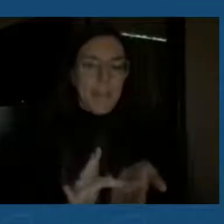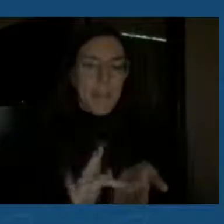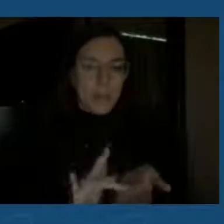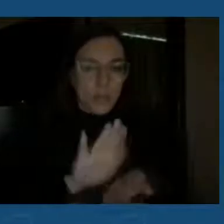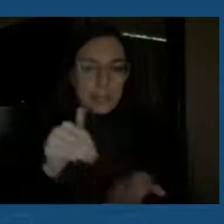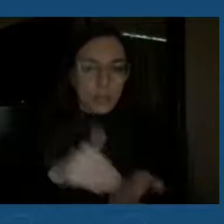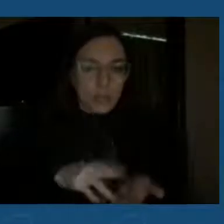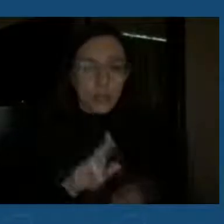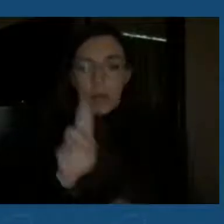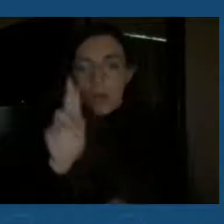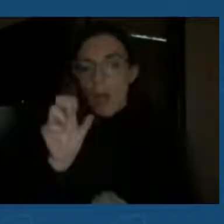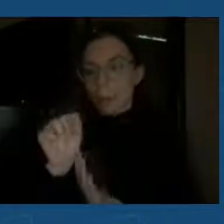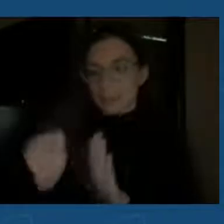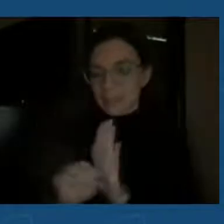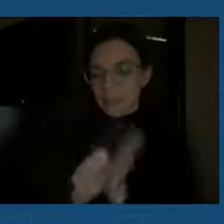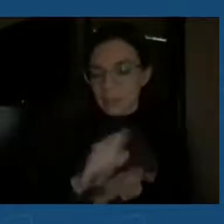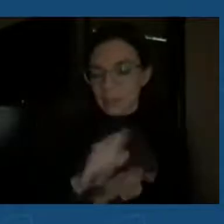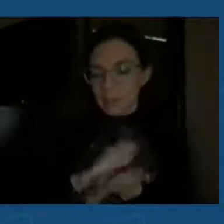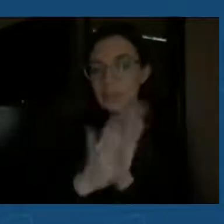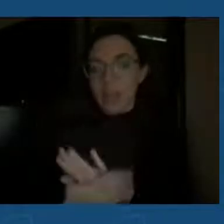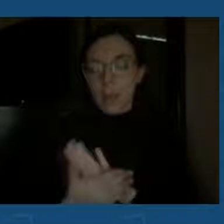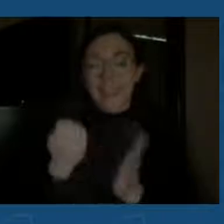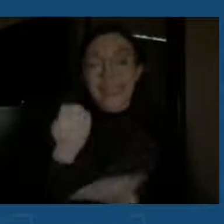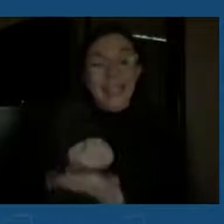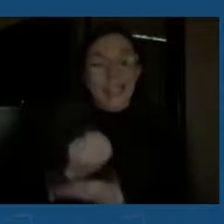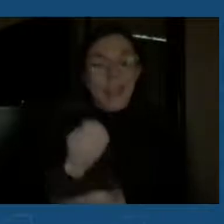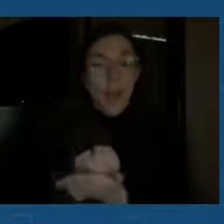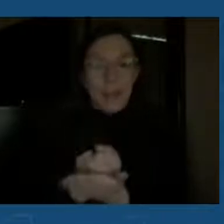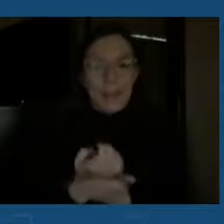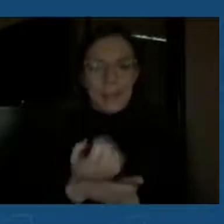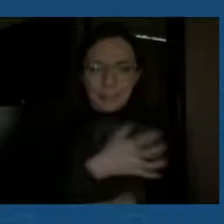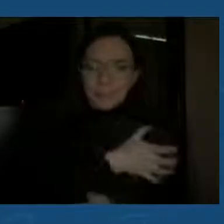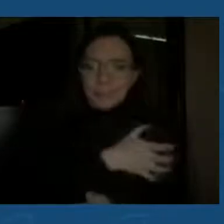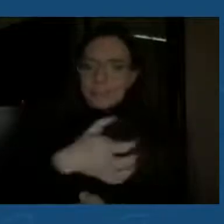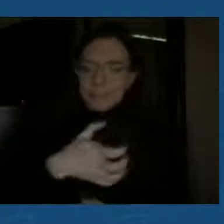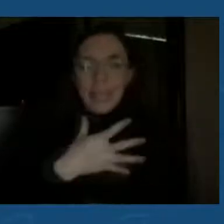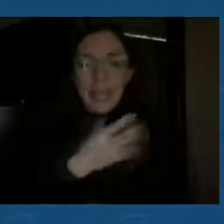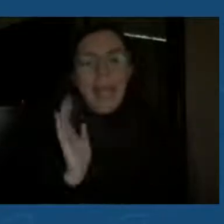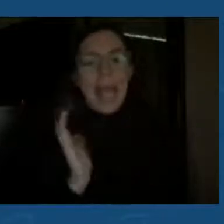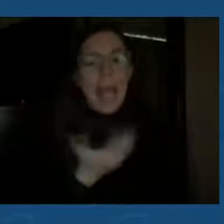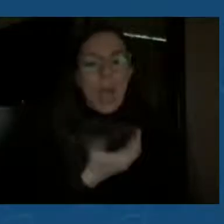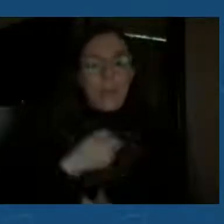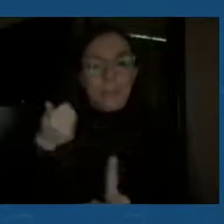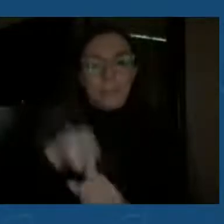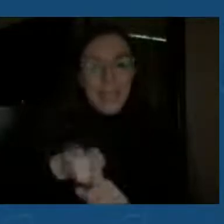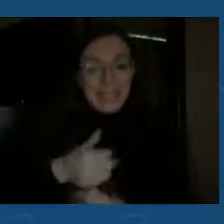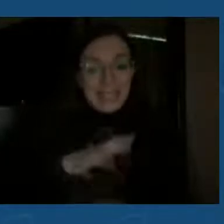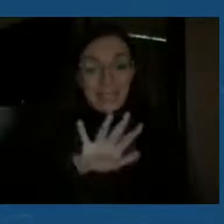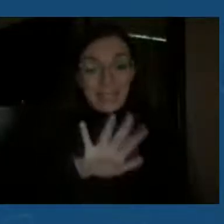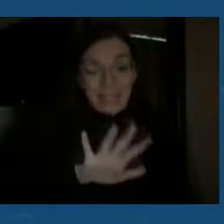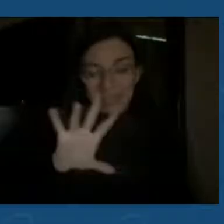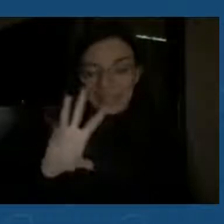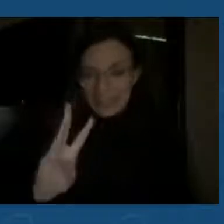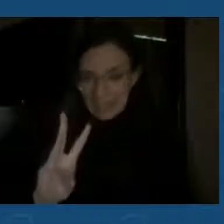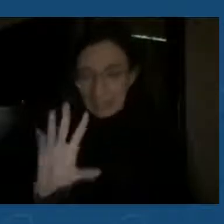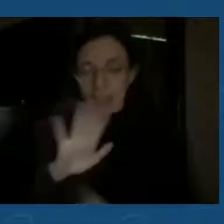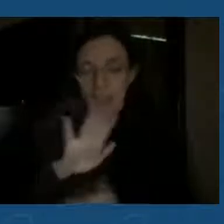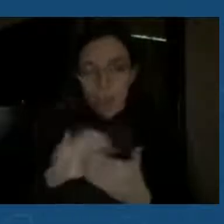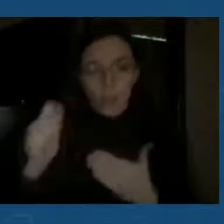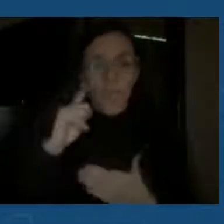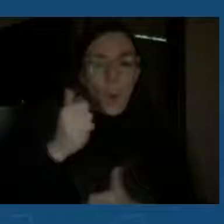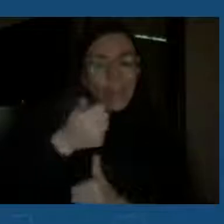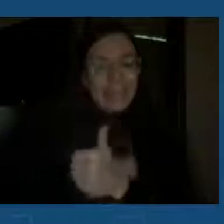has become an economic powerhouse here, and our impact is $56 for every state